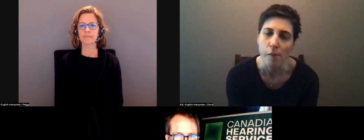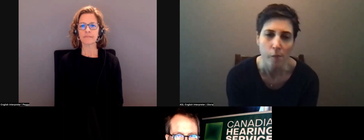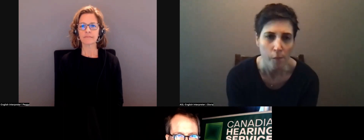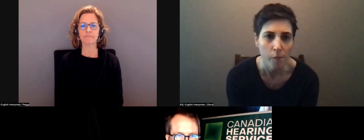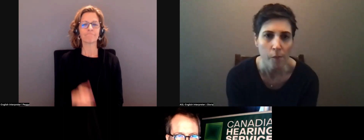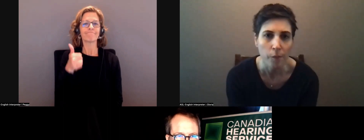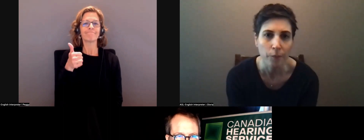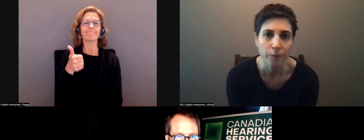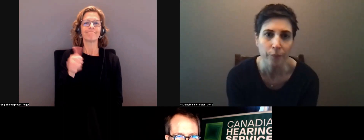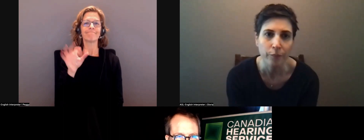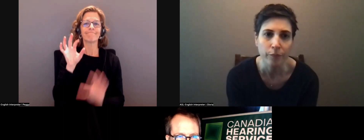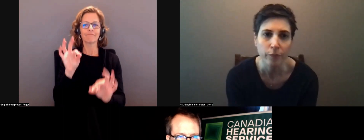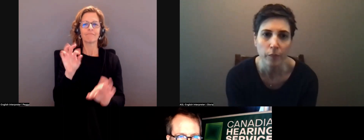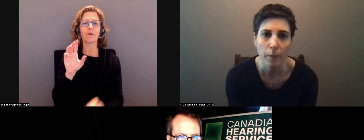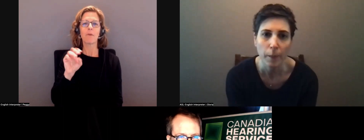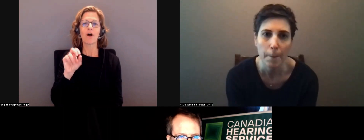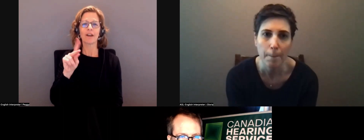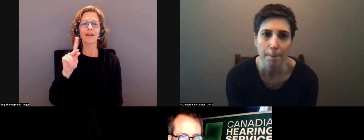Yeah.